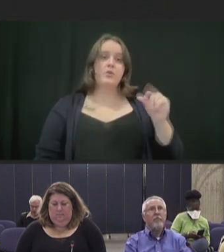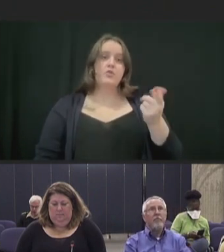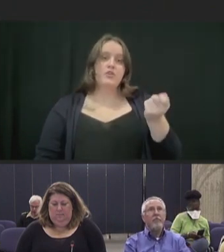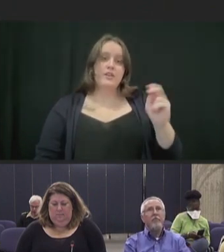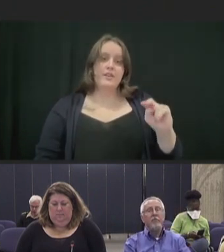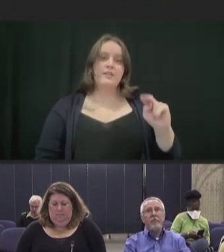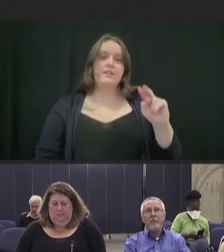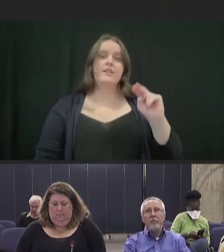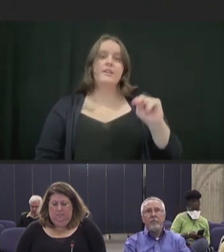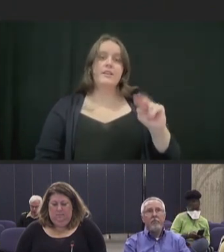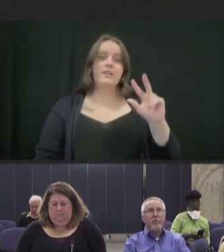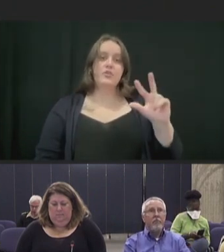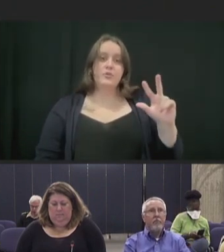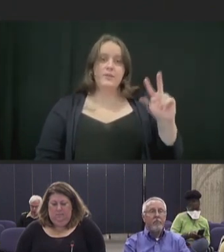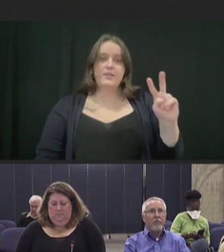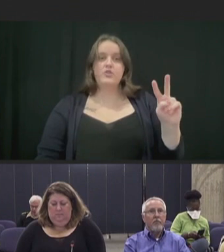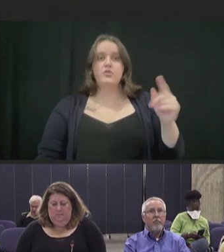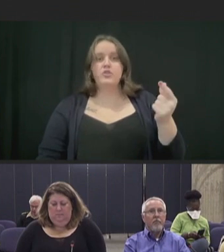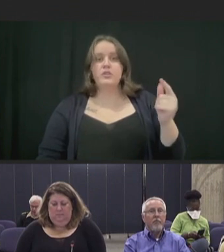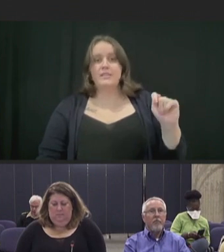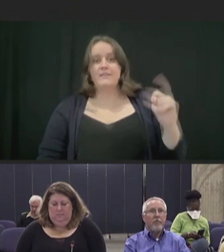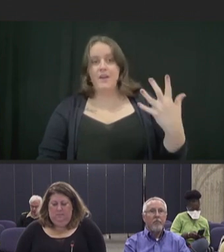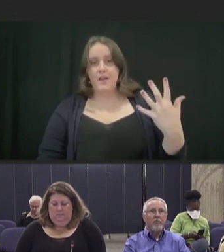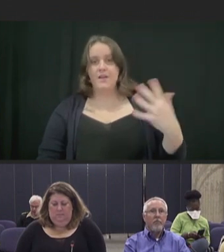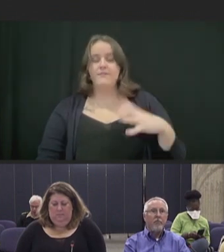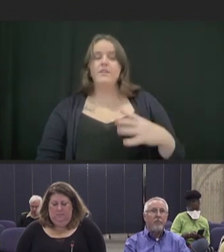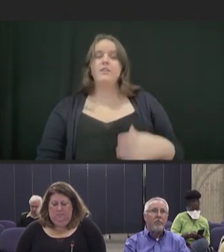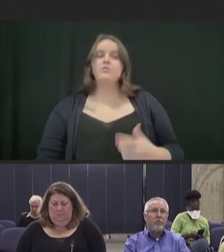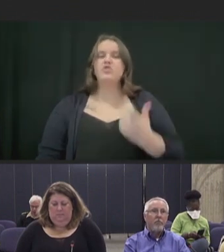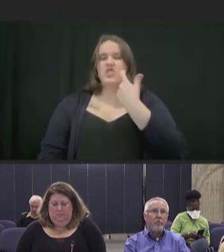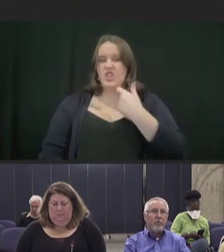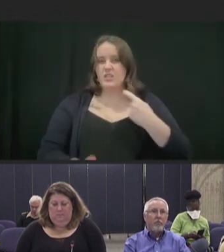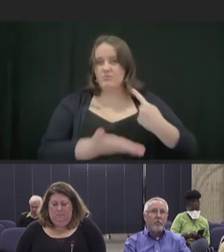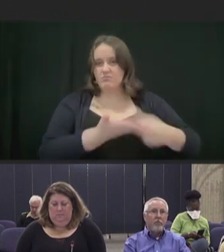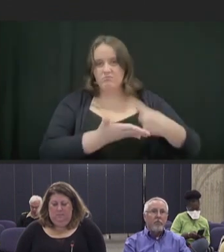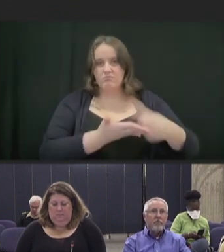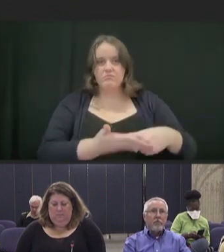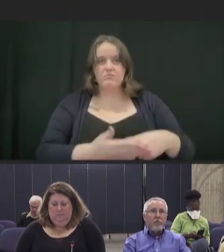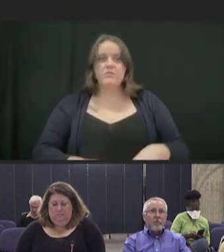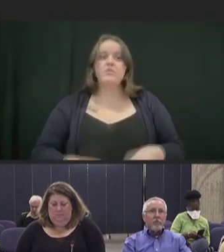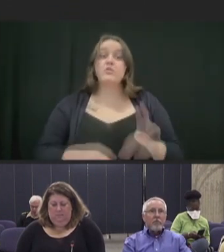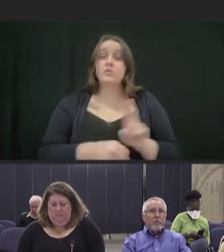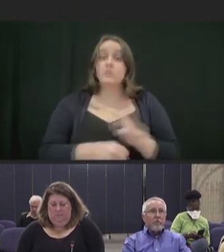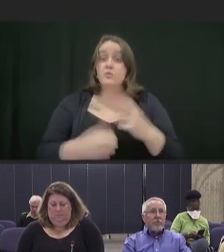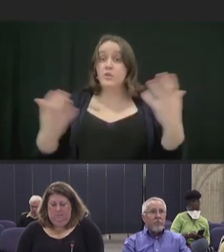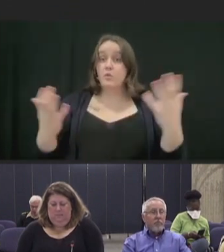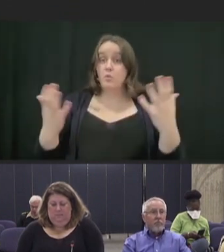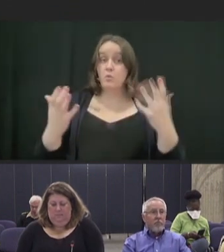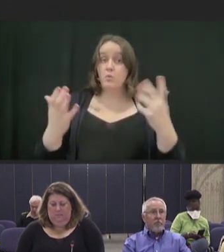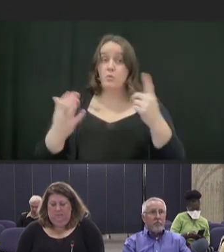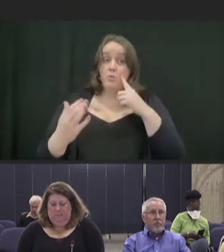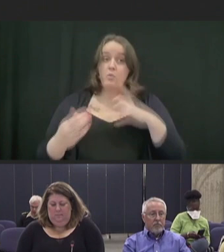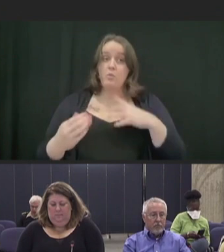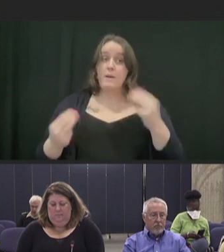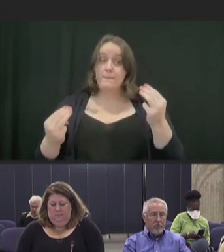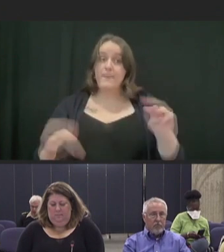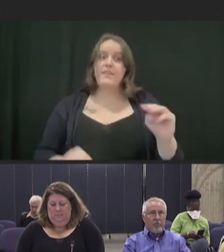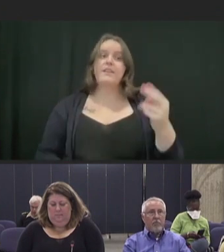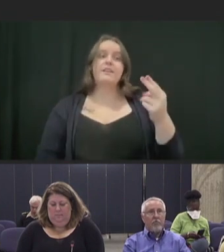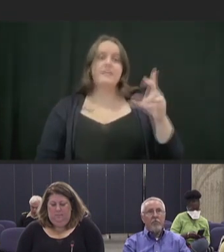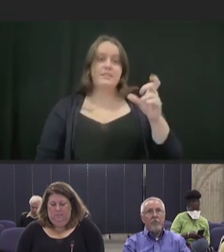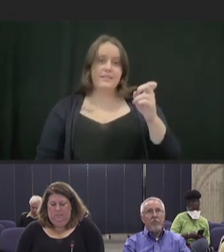which Facundo has just talked about briefly, using this HCDR3 dependent germline targeting strategy.